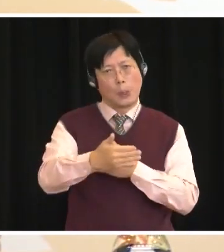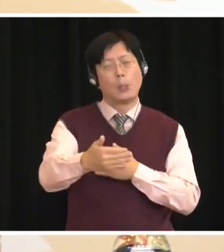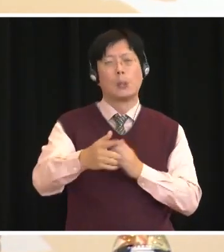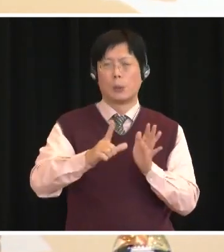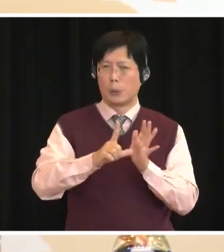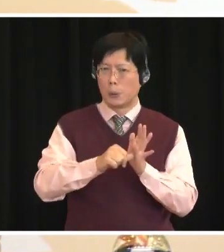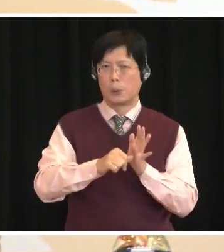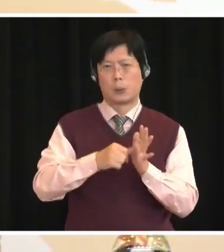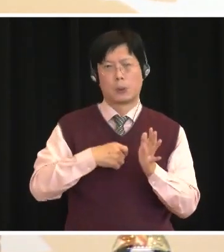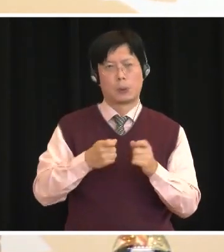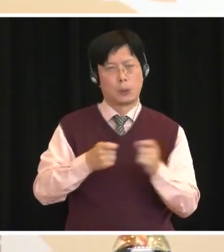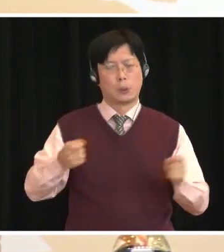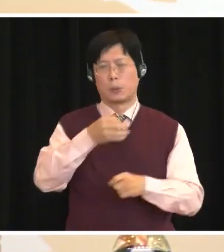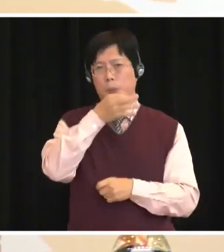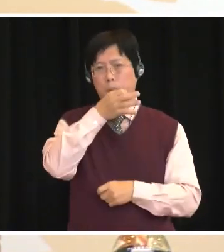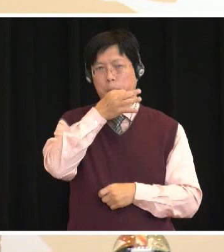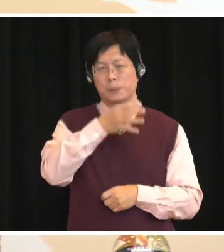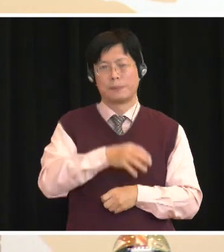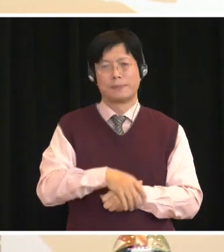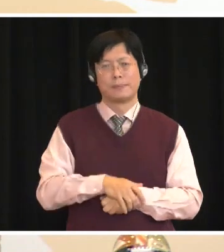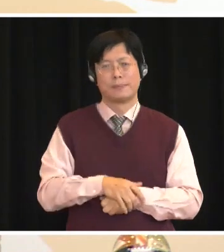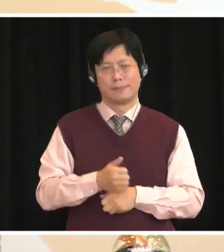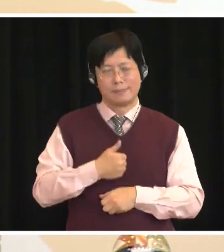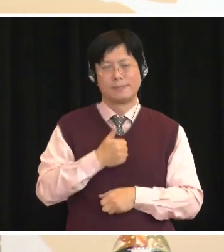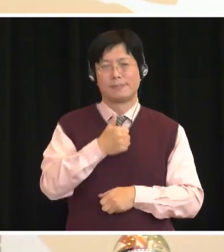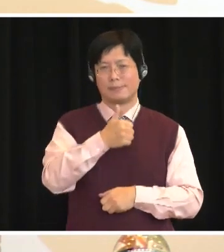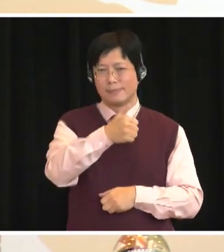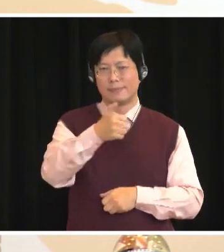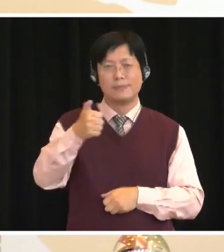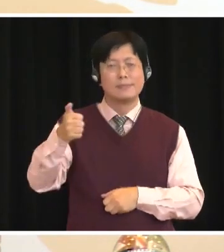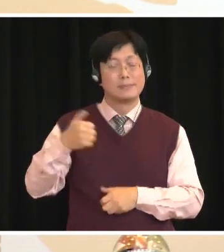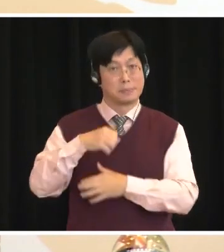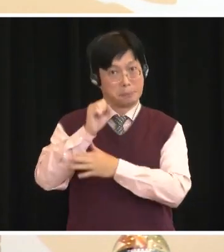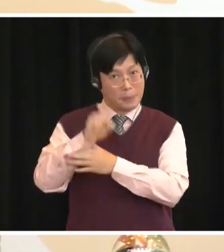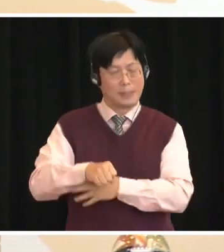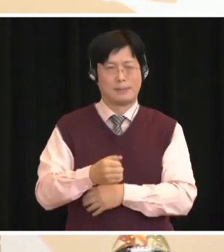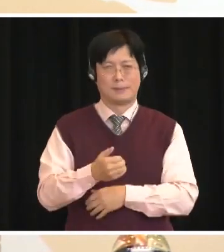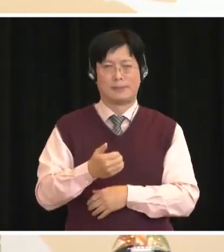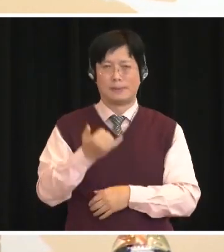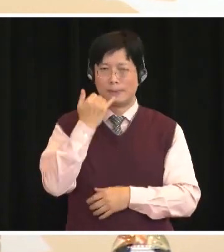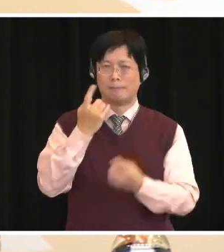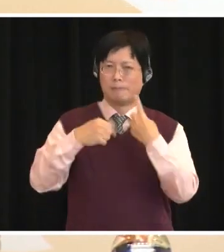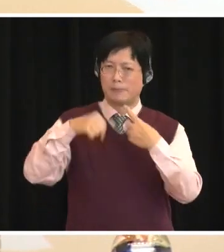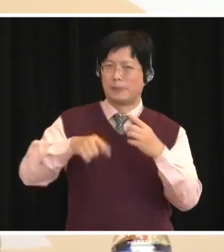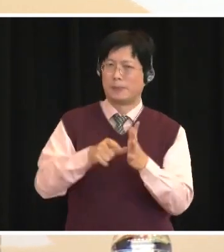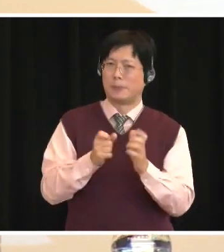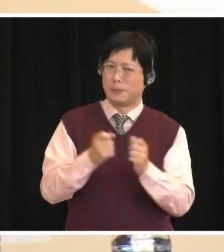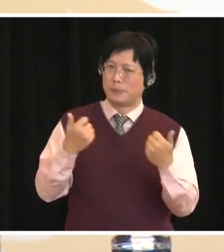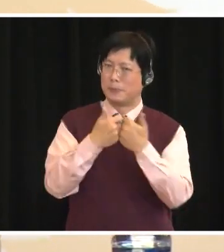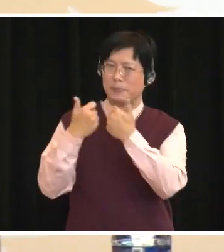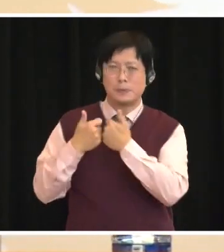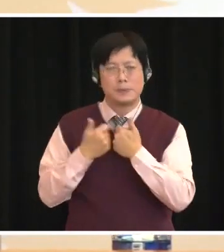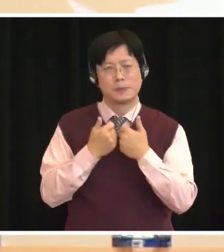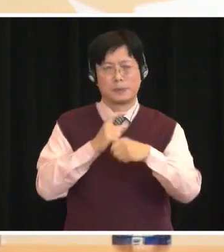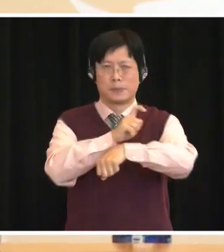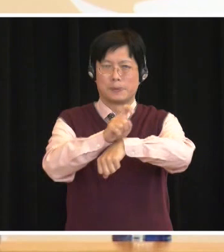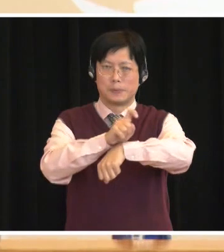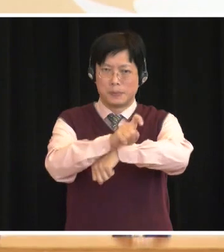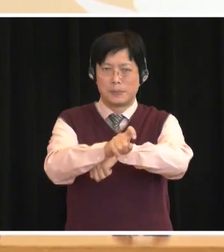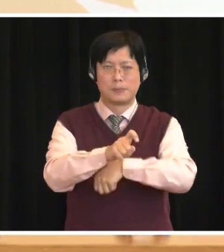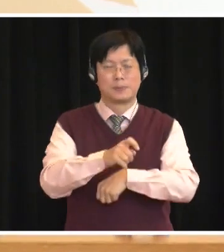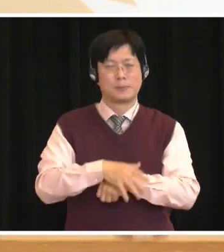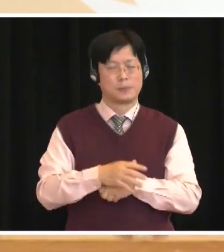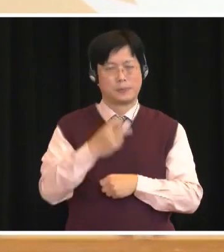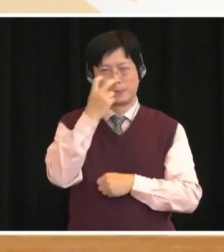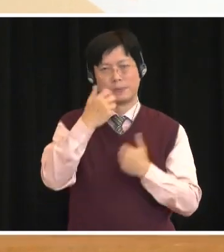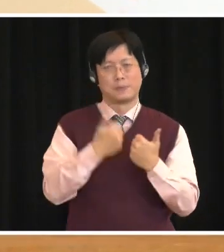endurance, your willingness to stay with us for those 10 hours. As you know, we will